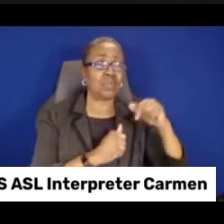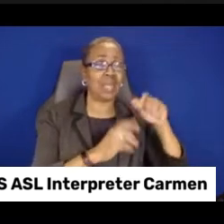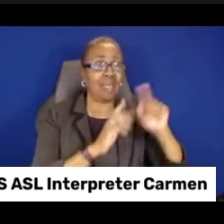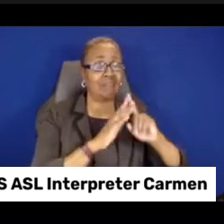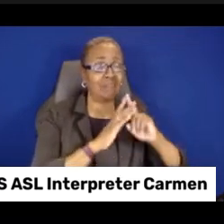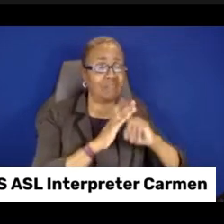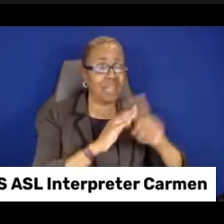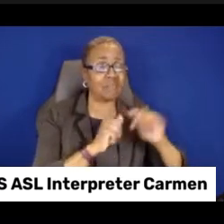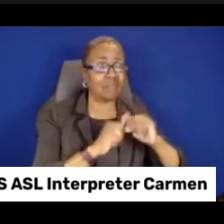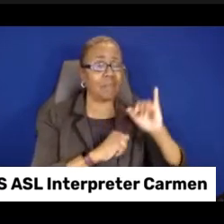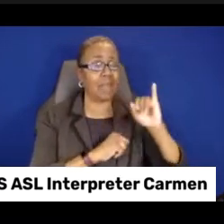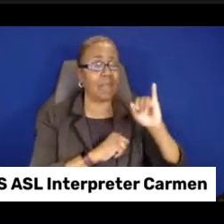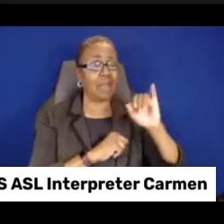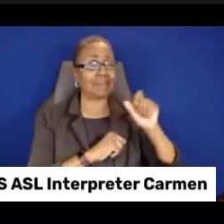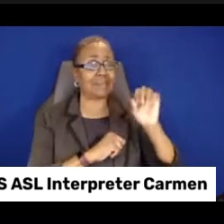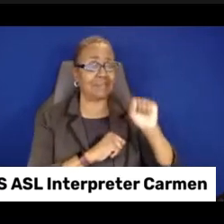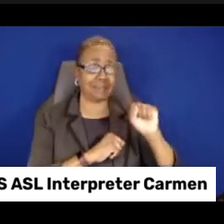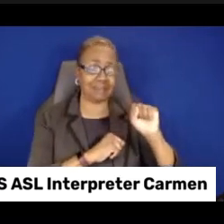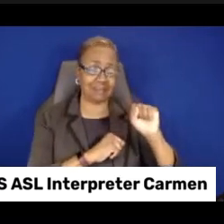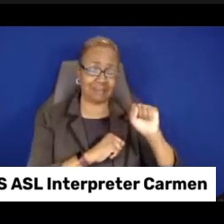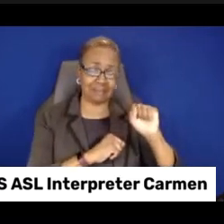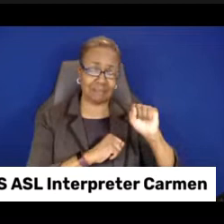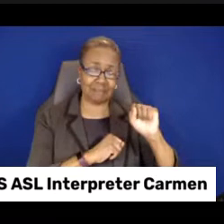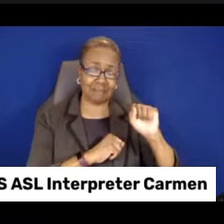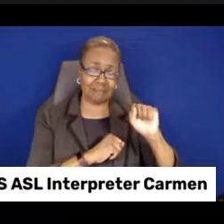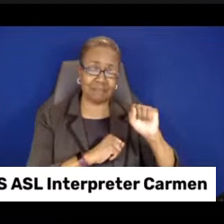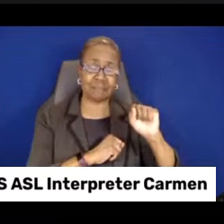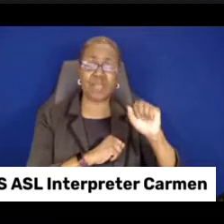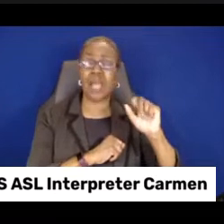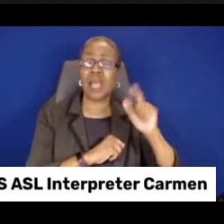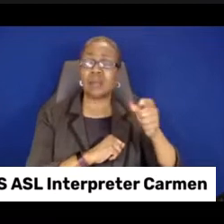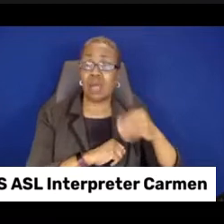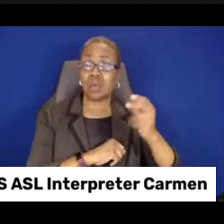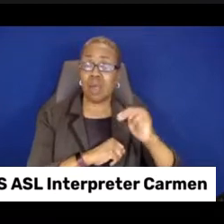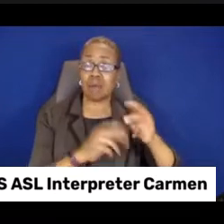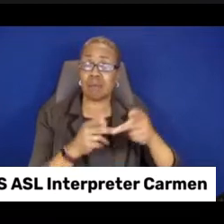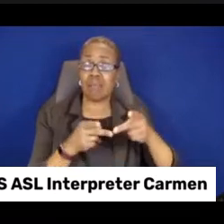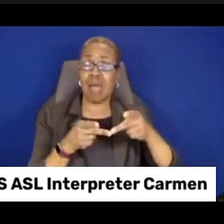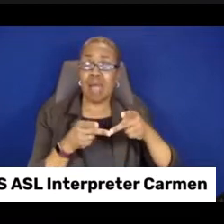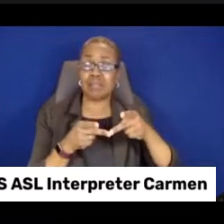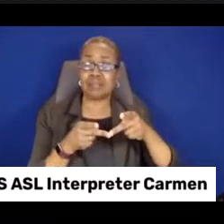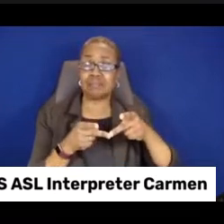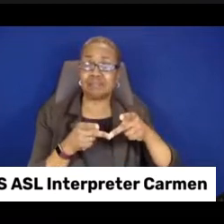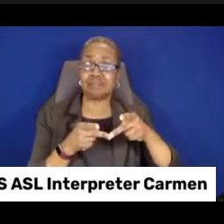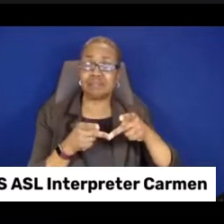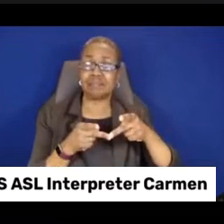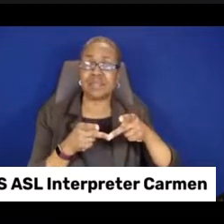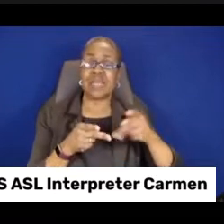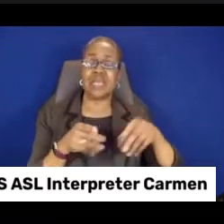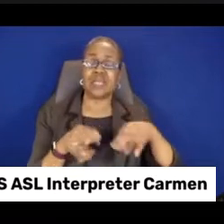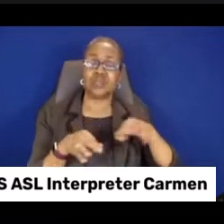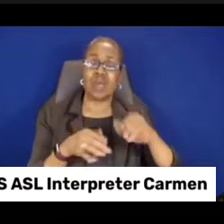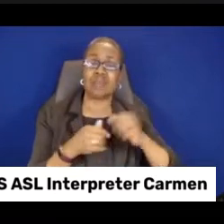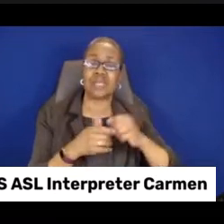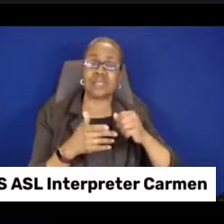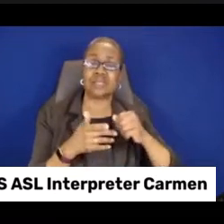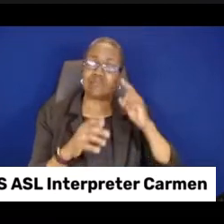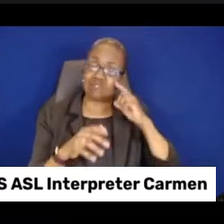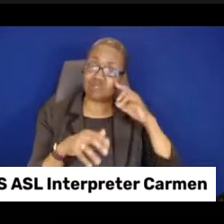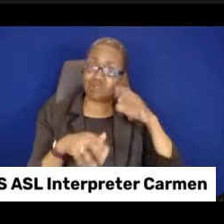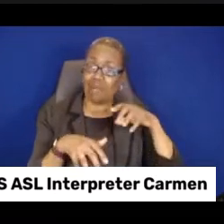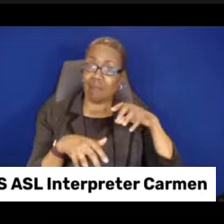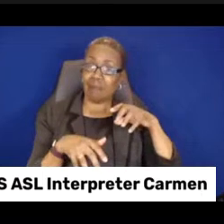later um, in his Chicago garden plot. Khalid described his shock